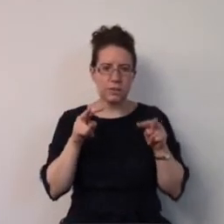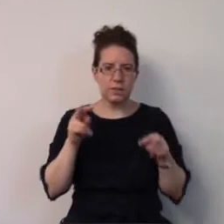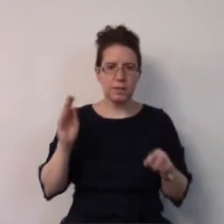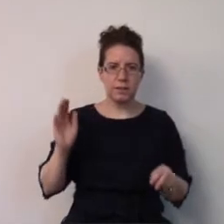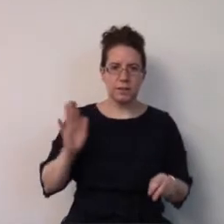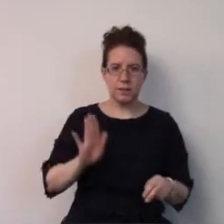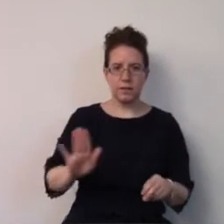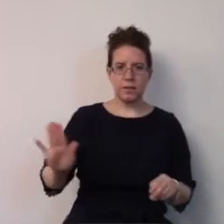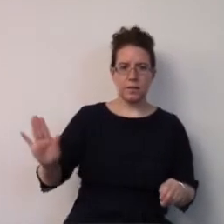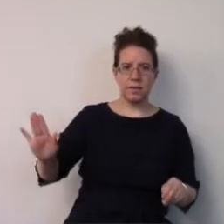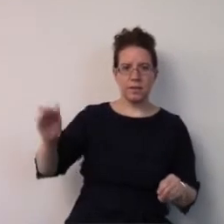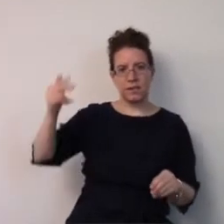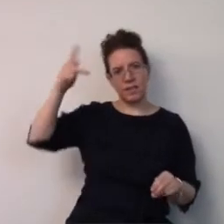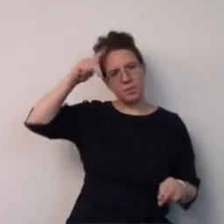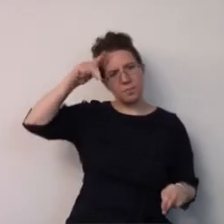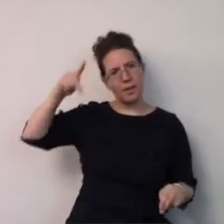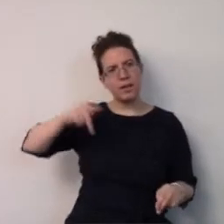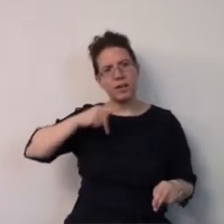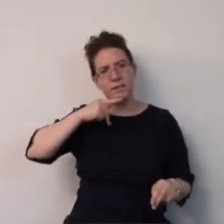done wrong.